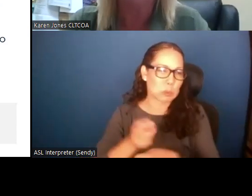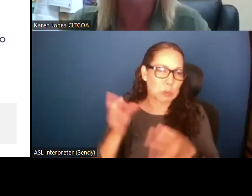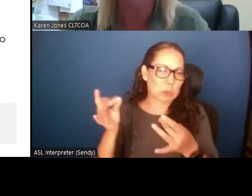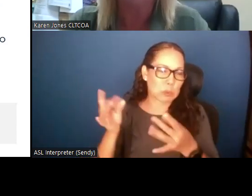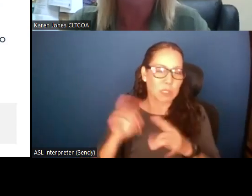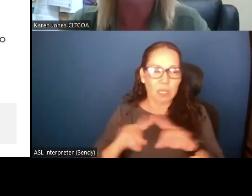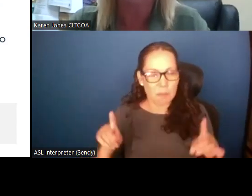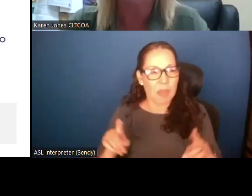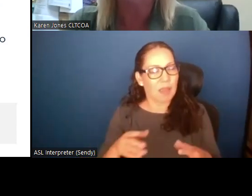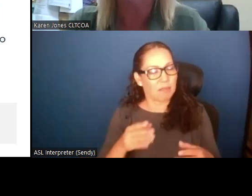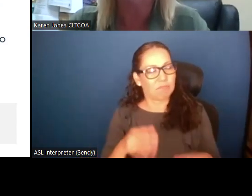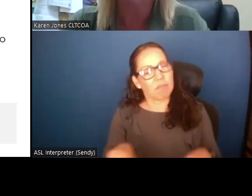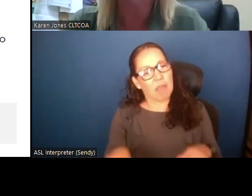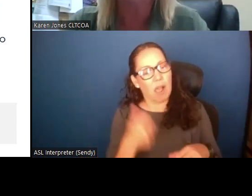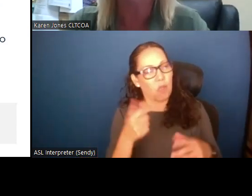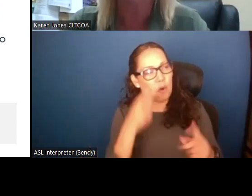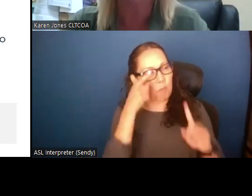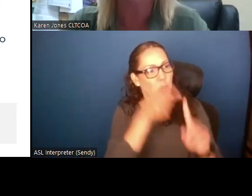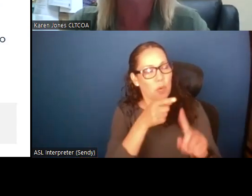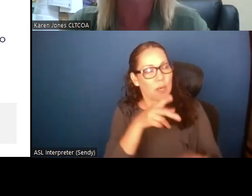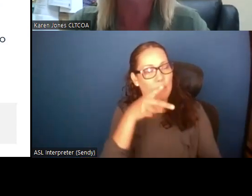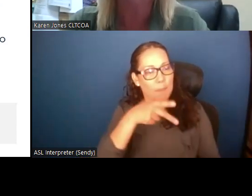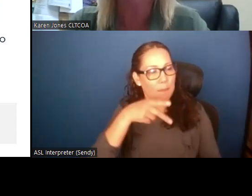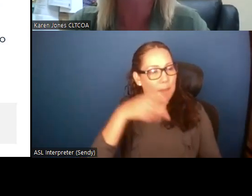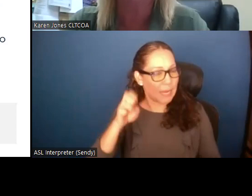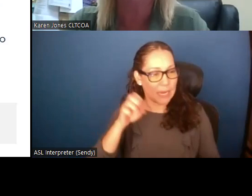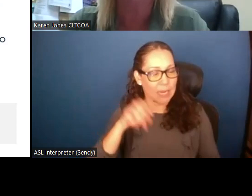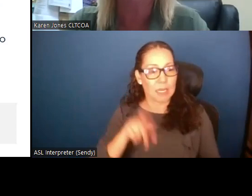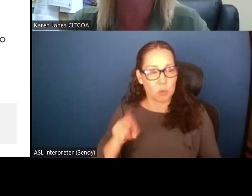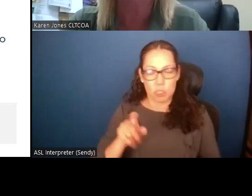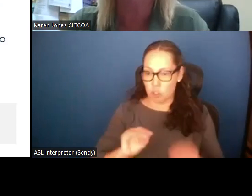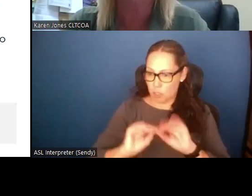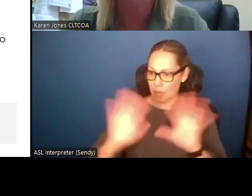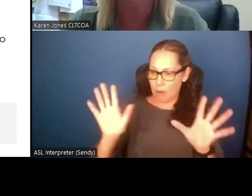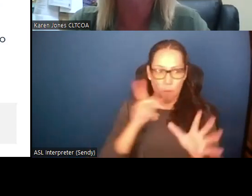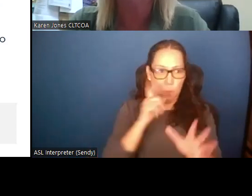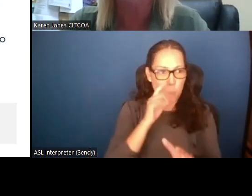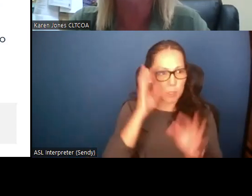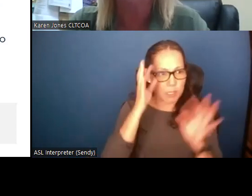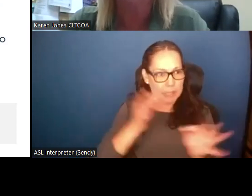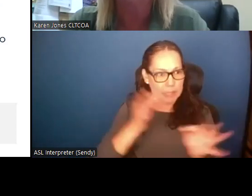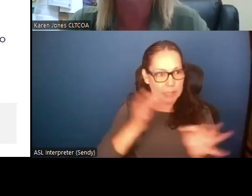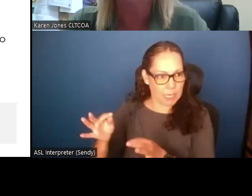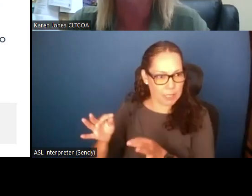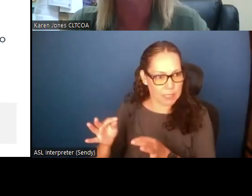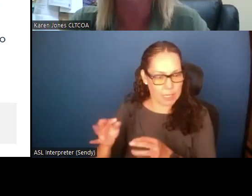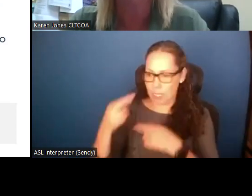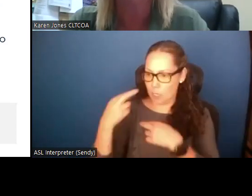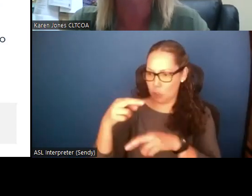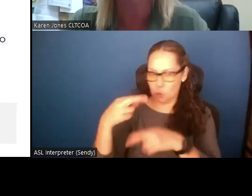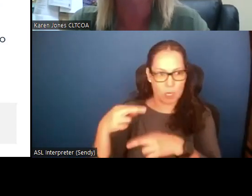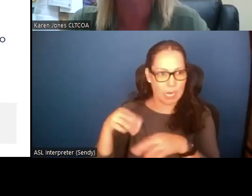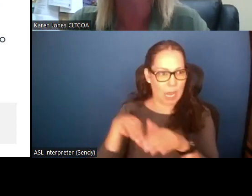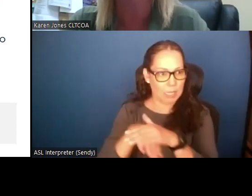I know that's just an example, but we need to make sure we're clarifying who decides it's a restricted access. We had